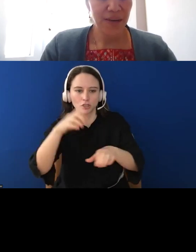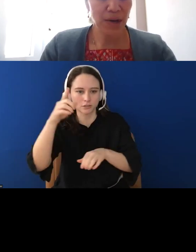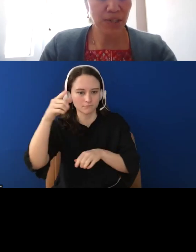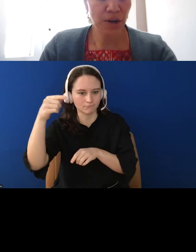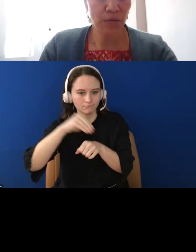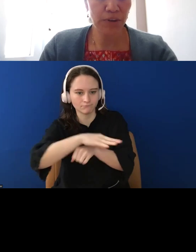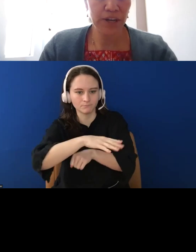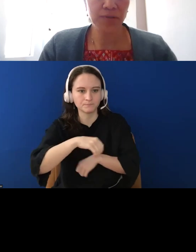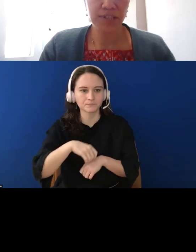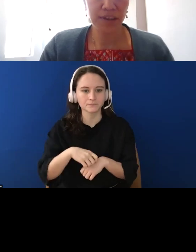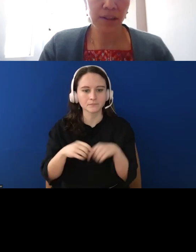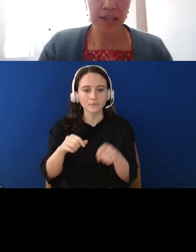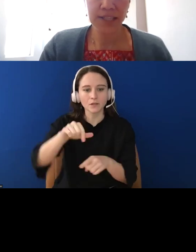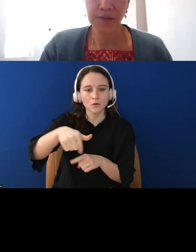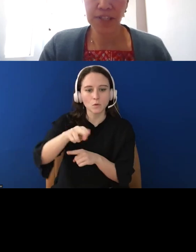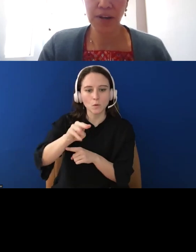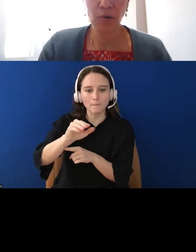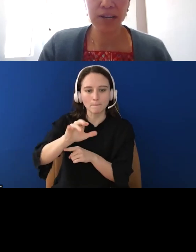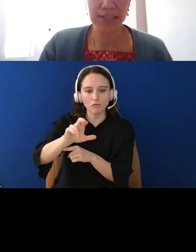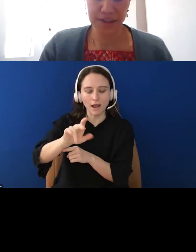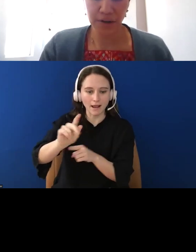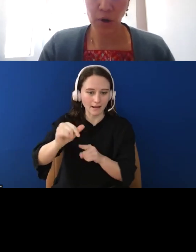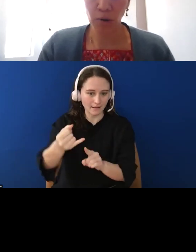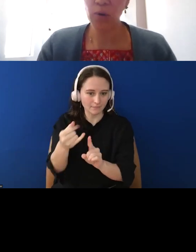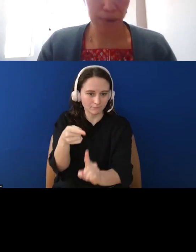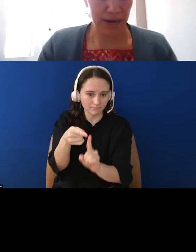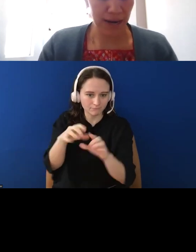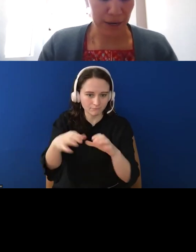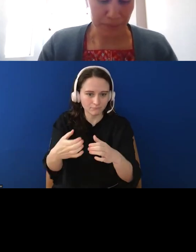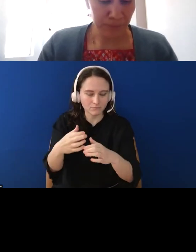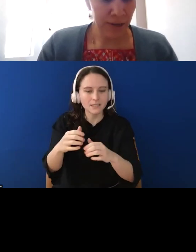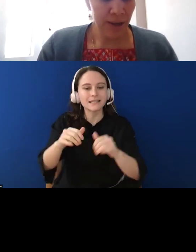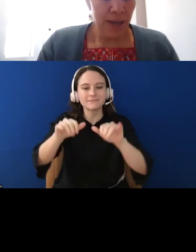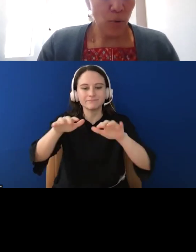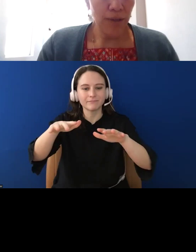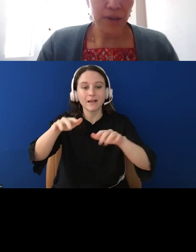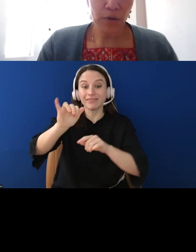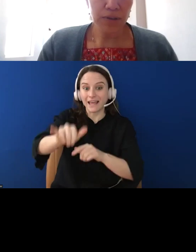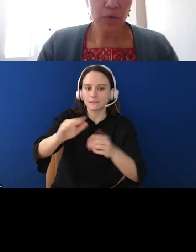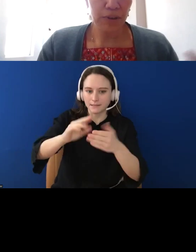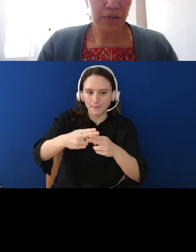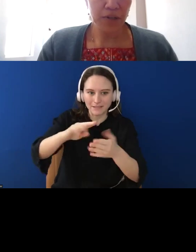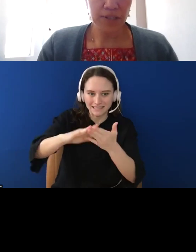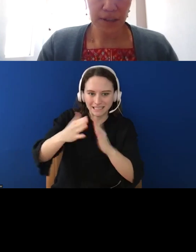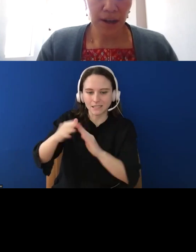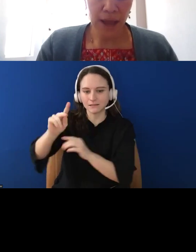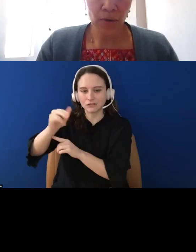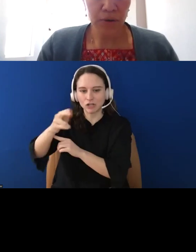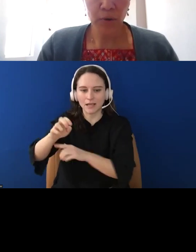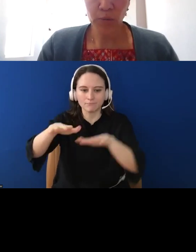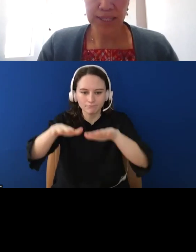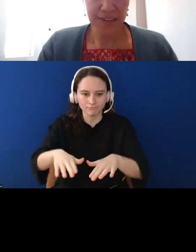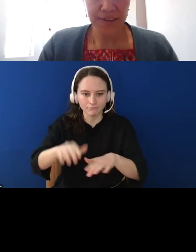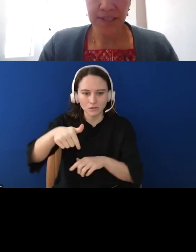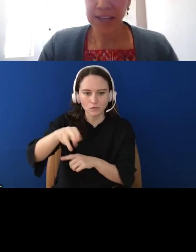The Nima K'iche Confederation settled in a civic ceremonial center called Gumarcaj, while the other confederations settled at